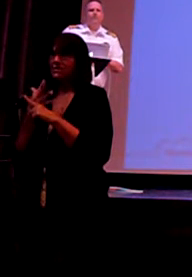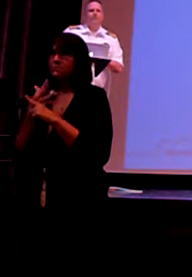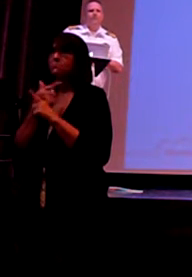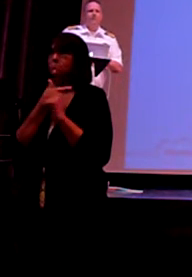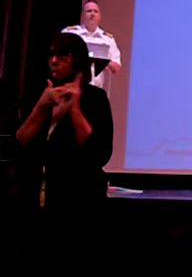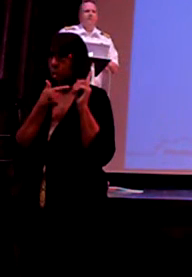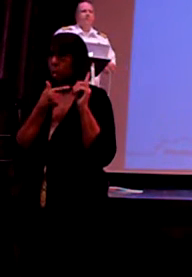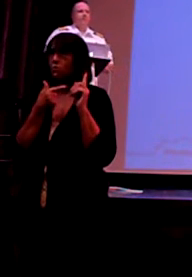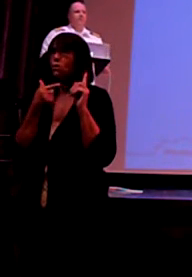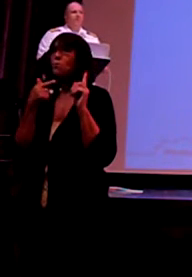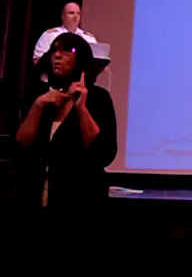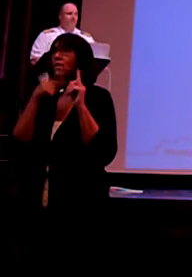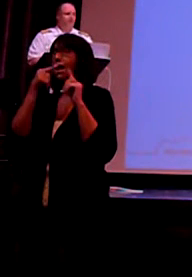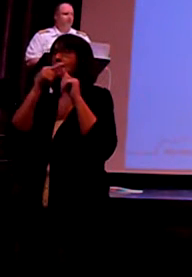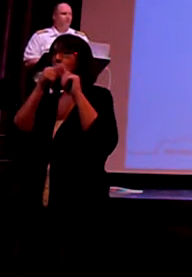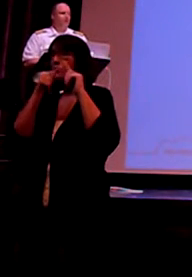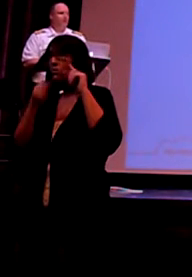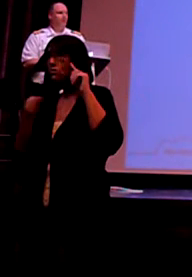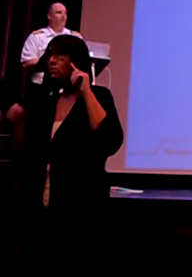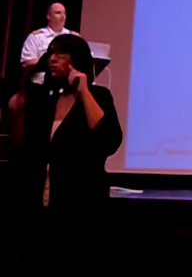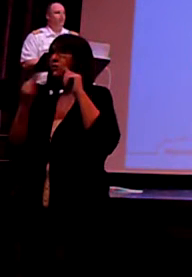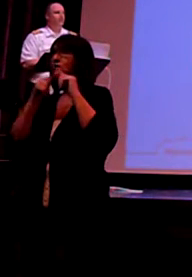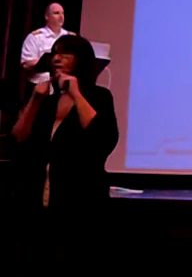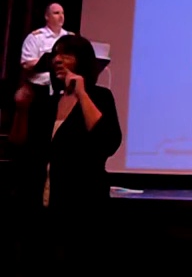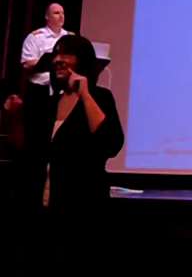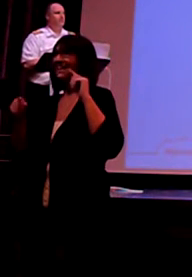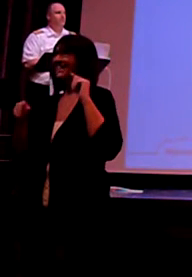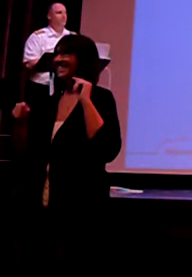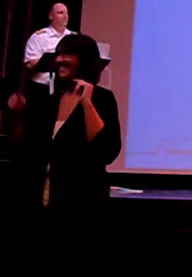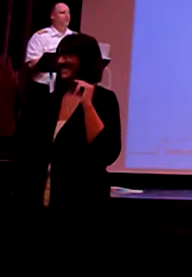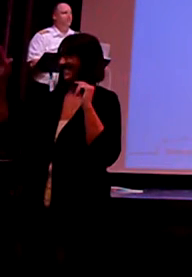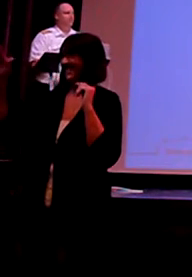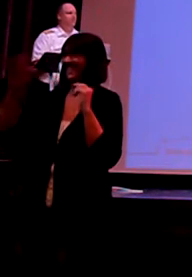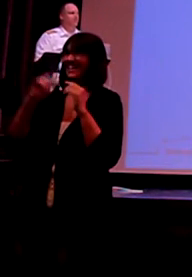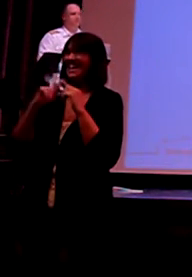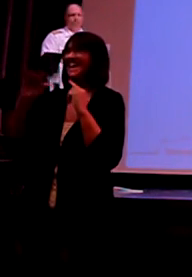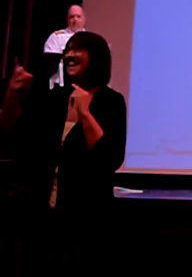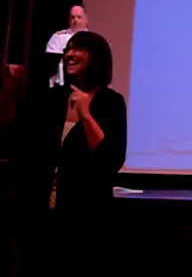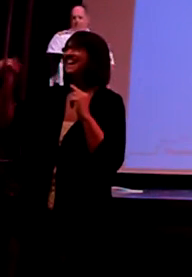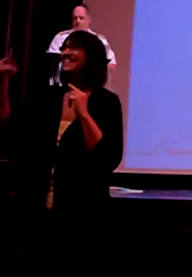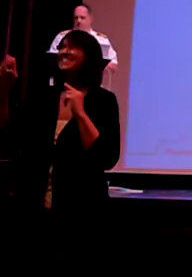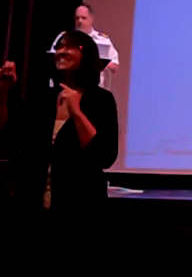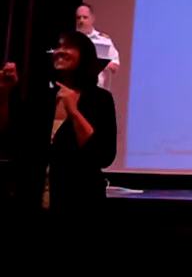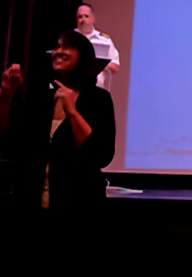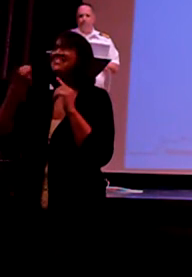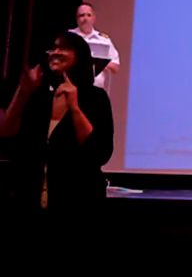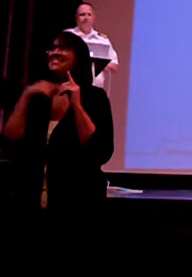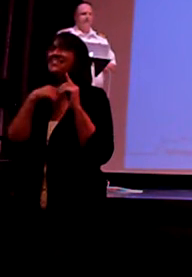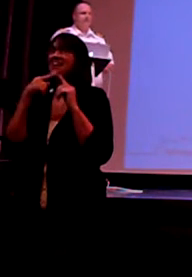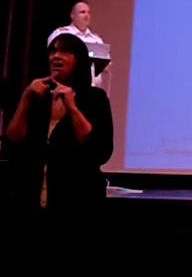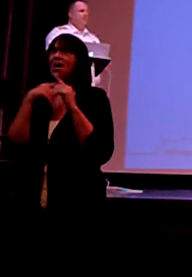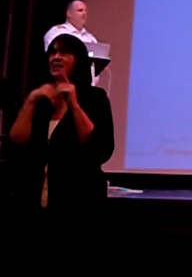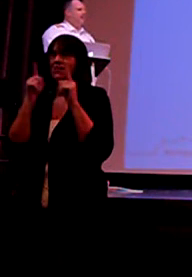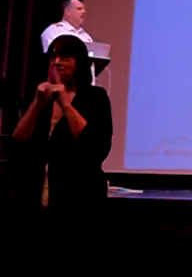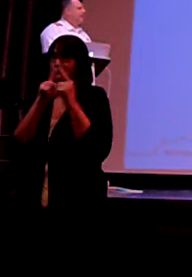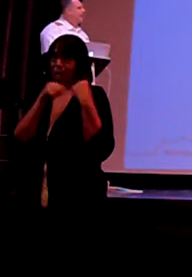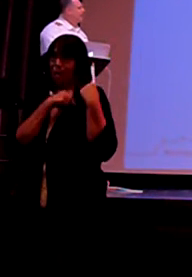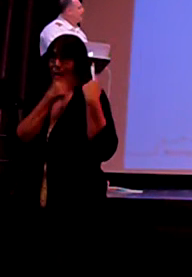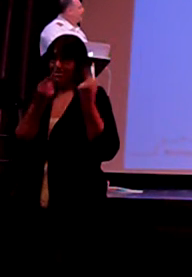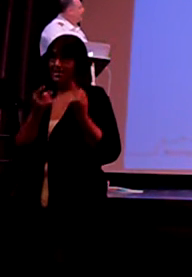we started with these runs in the beginning of June, and we've been doing pretty much the same thing